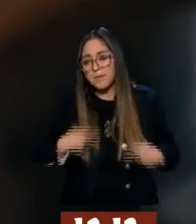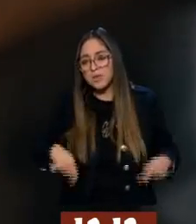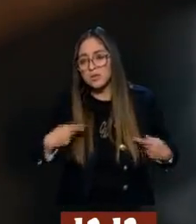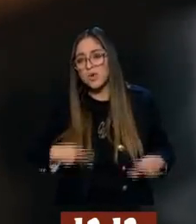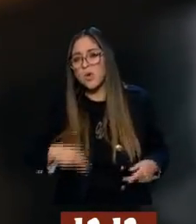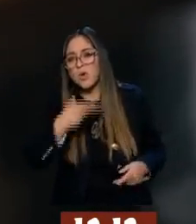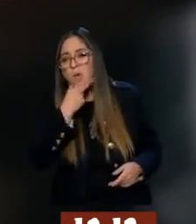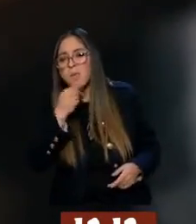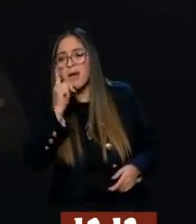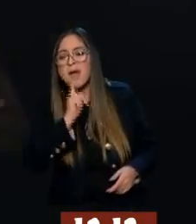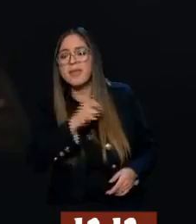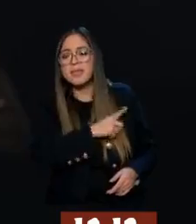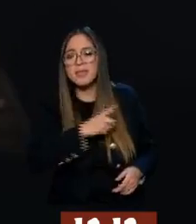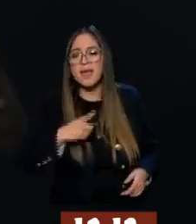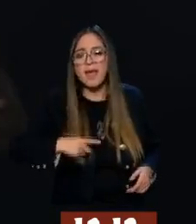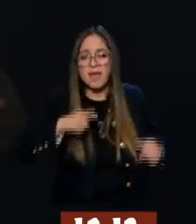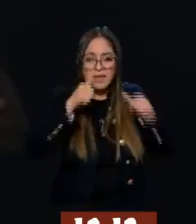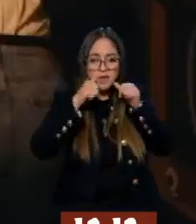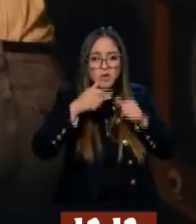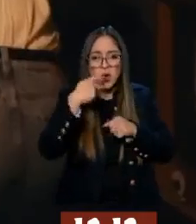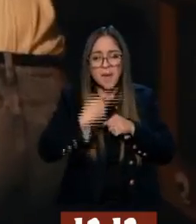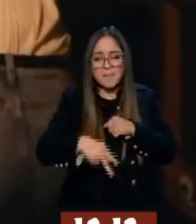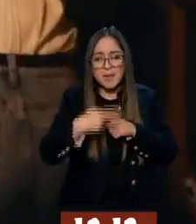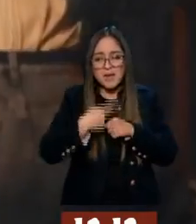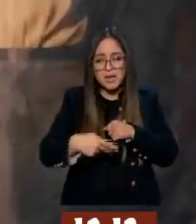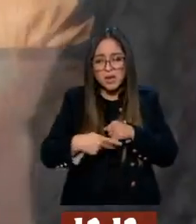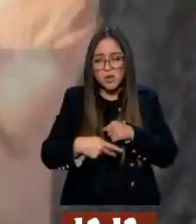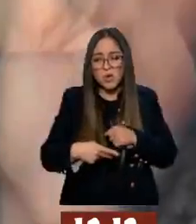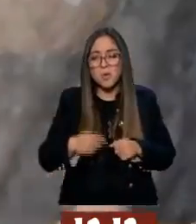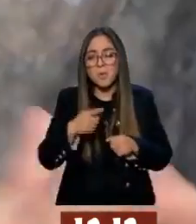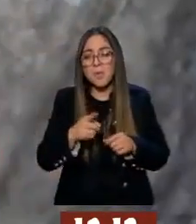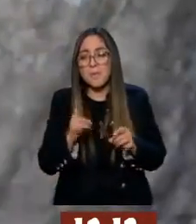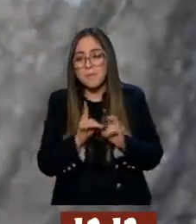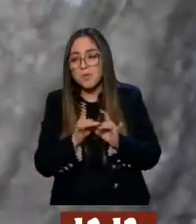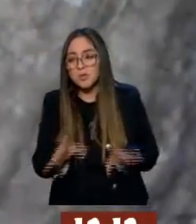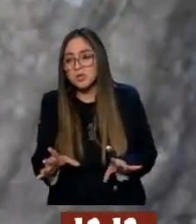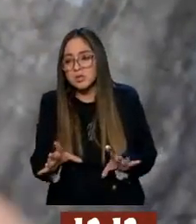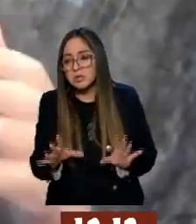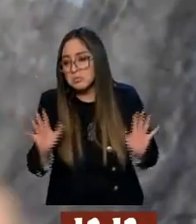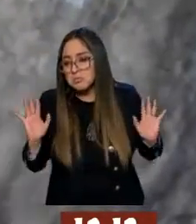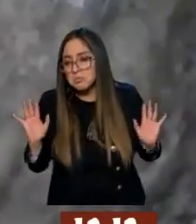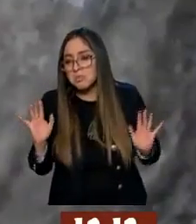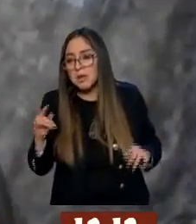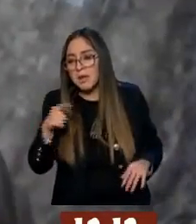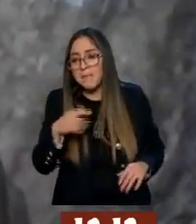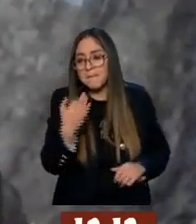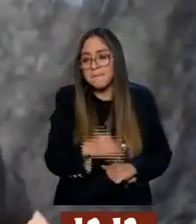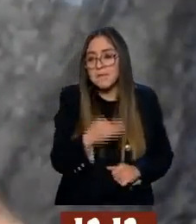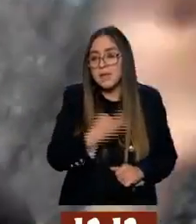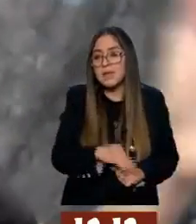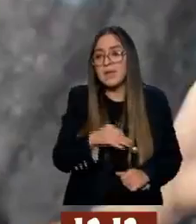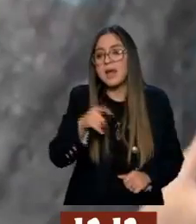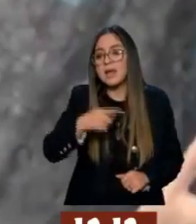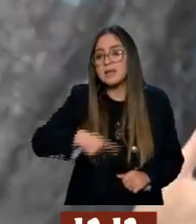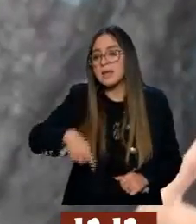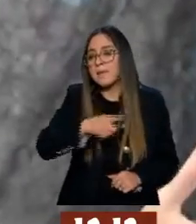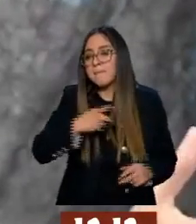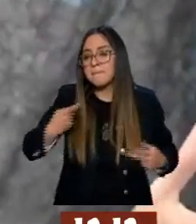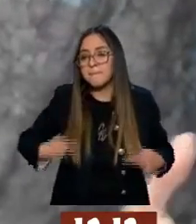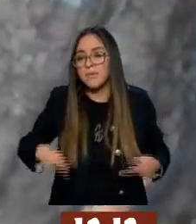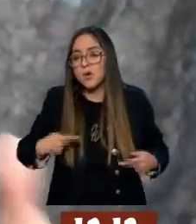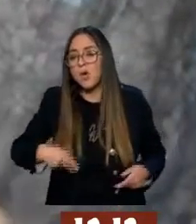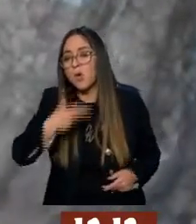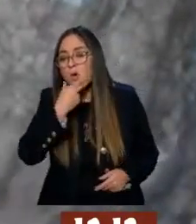is a woman who has to identify threat and sexual aggression. And he is a man who is committing terrible